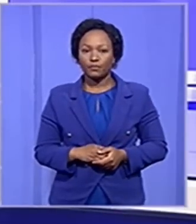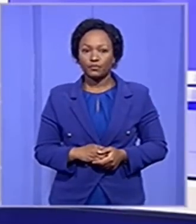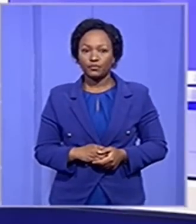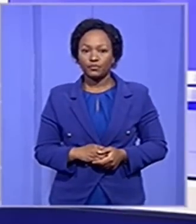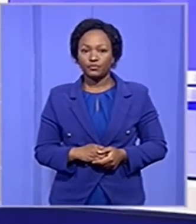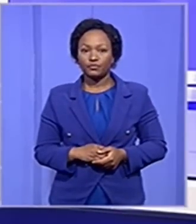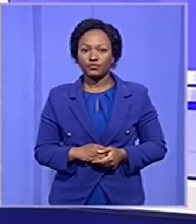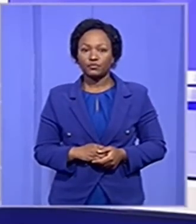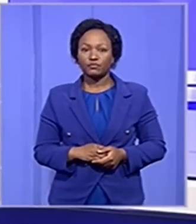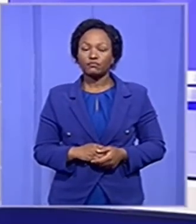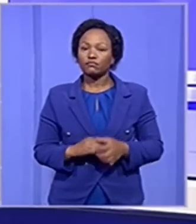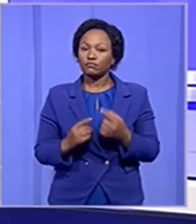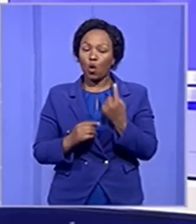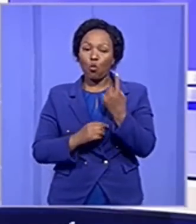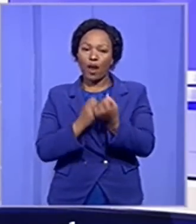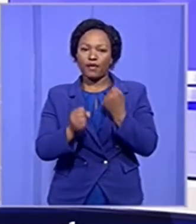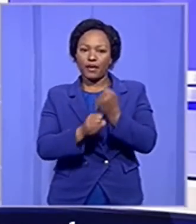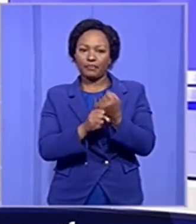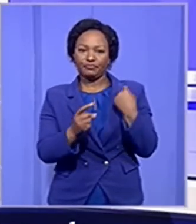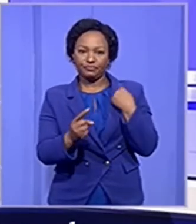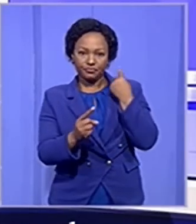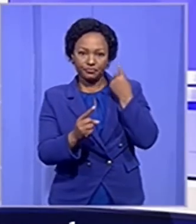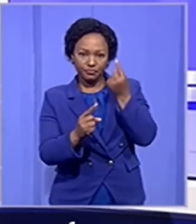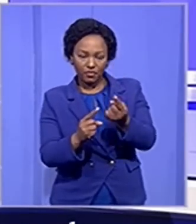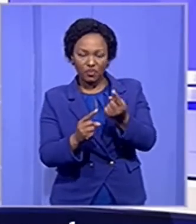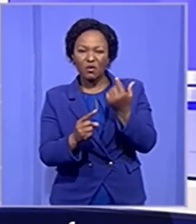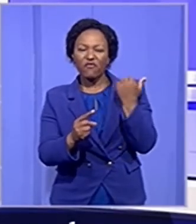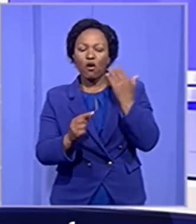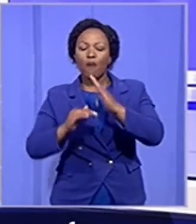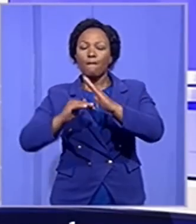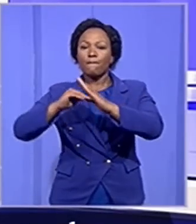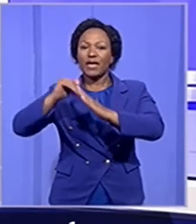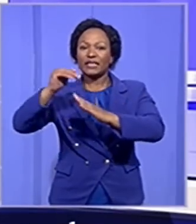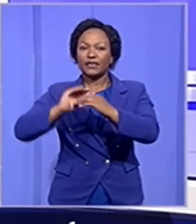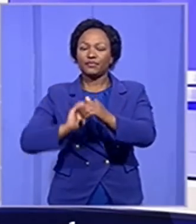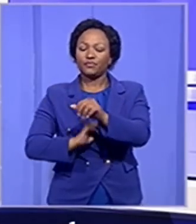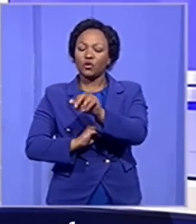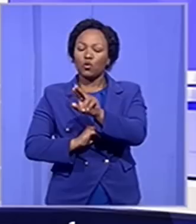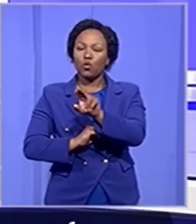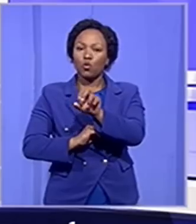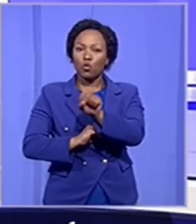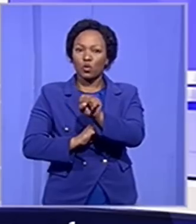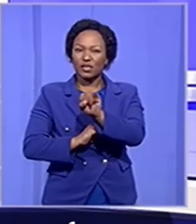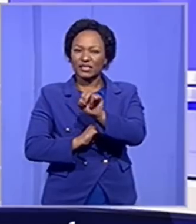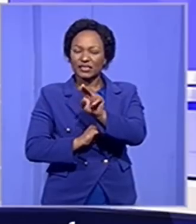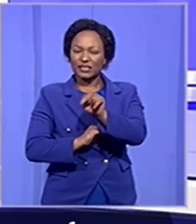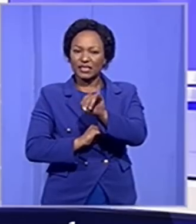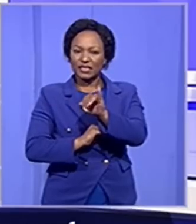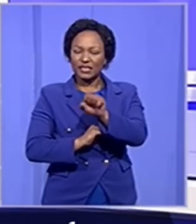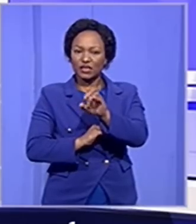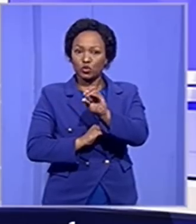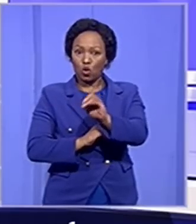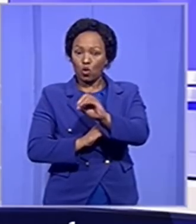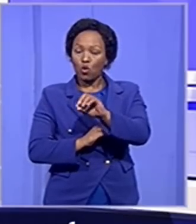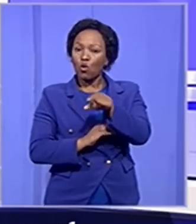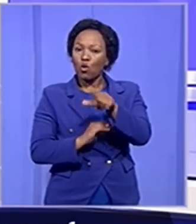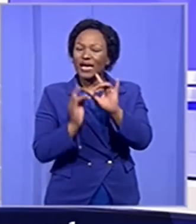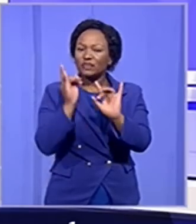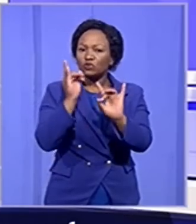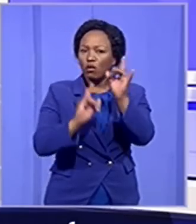Gompieno ke ngwaga fa e sale molelo o lakaitse kago ya Usindiso kwa Marshalltown mono Johannesburg le go latola matshelo a batho